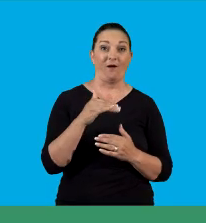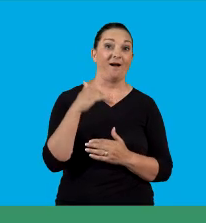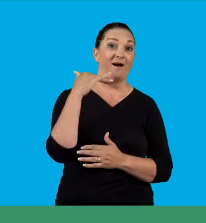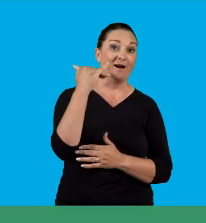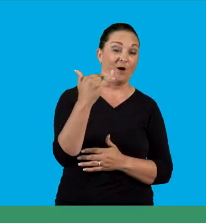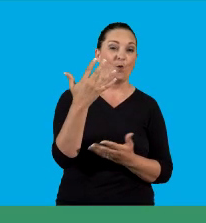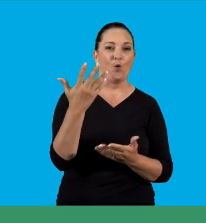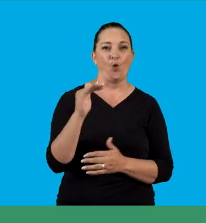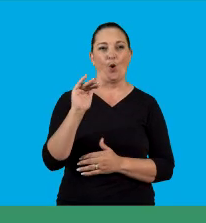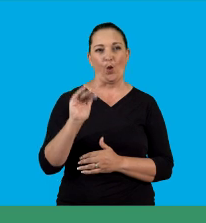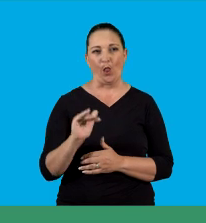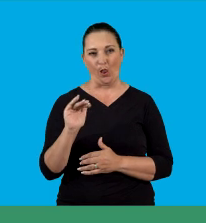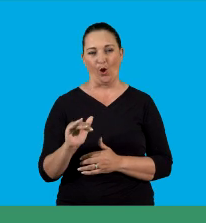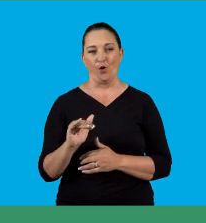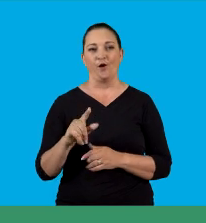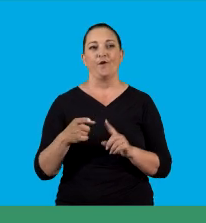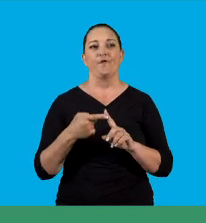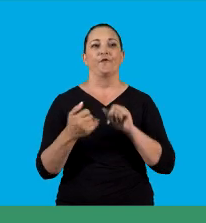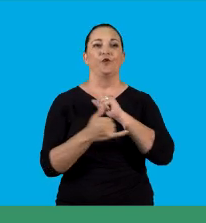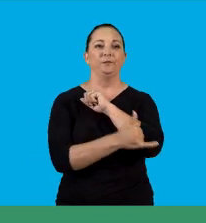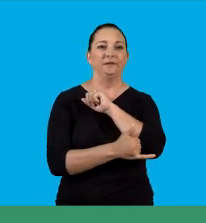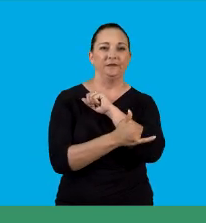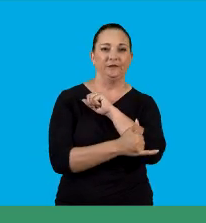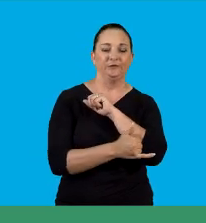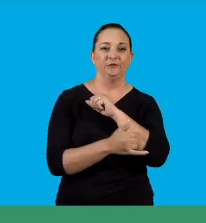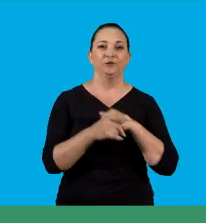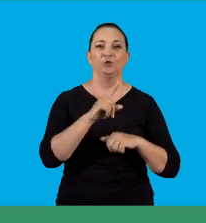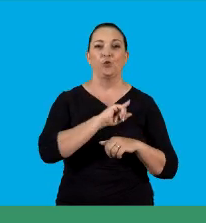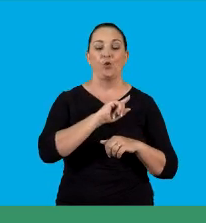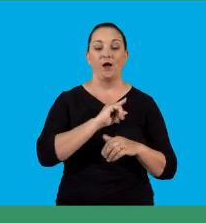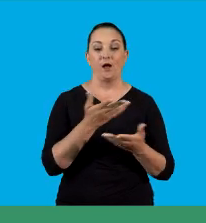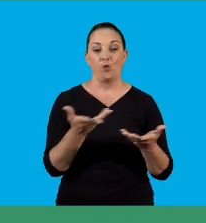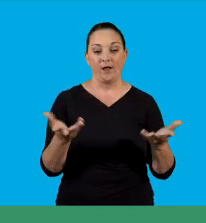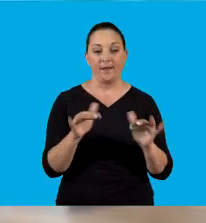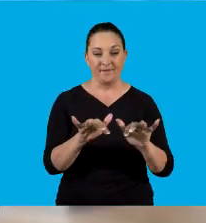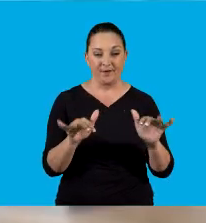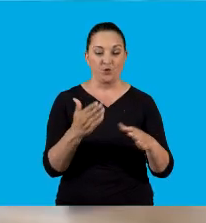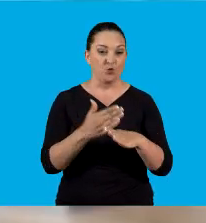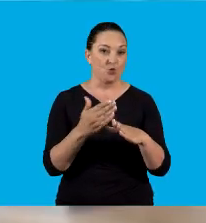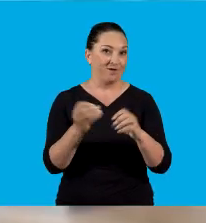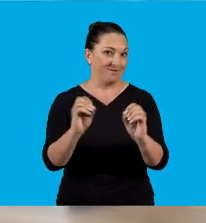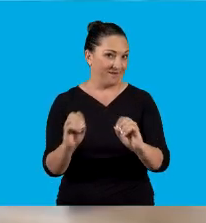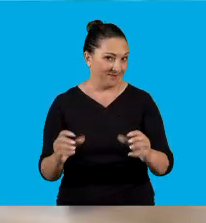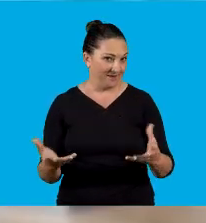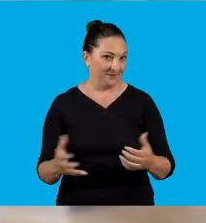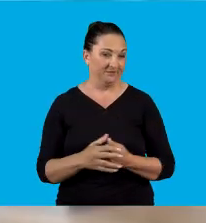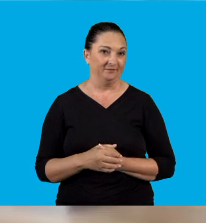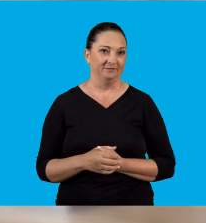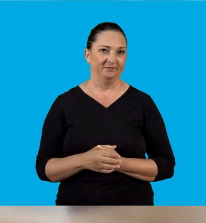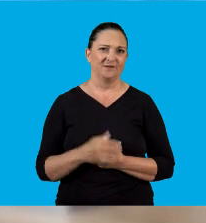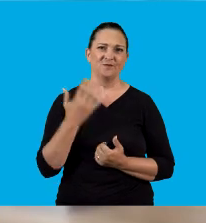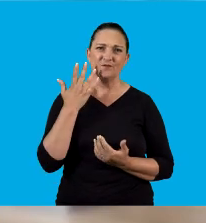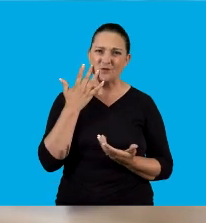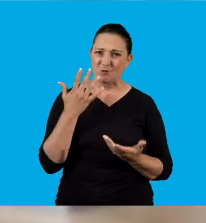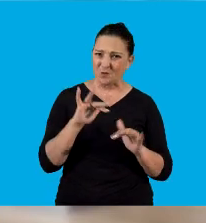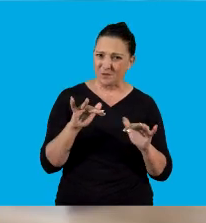higher or lower in countries with high rates of unemployment. So obviously, if people are unemployed, how are they going